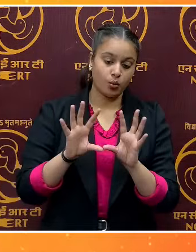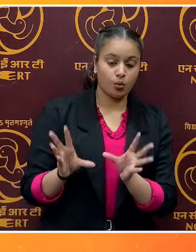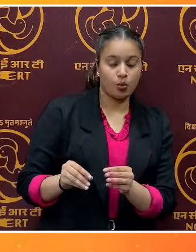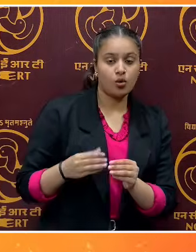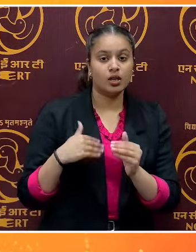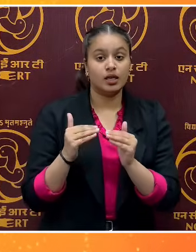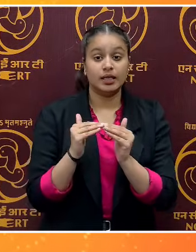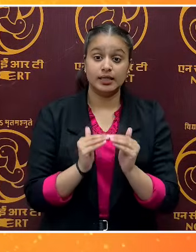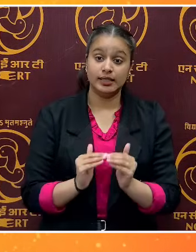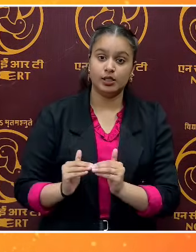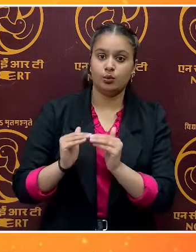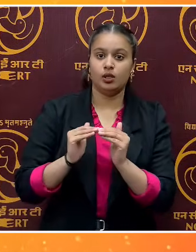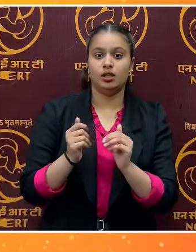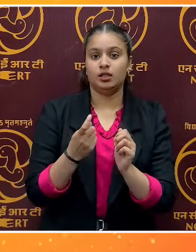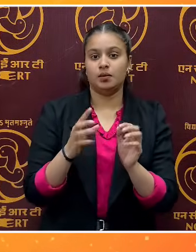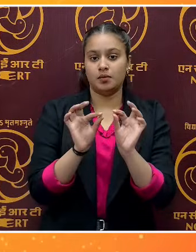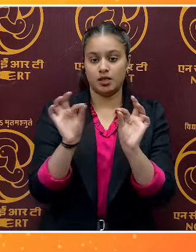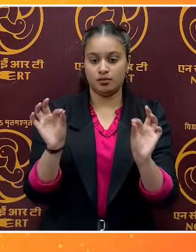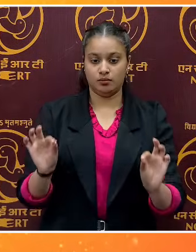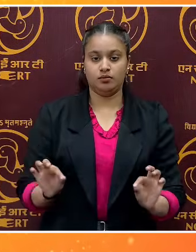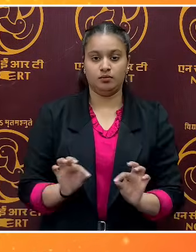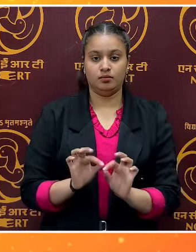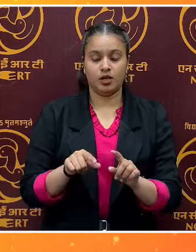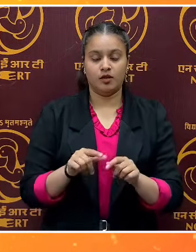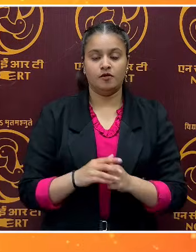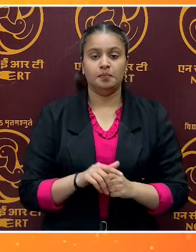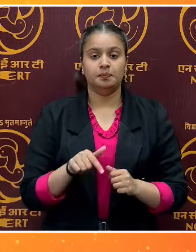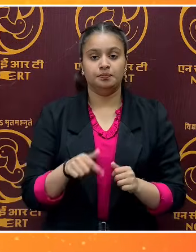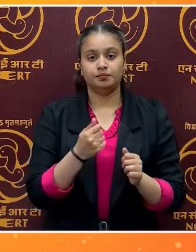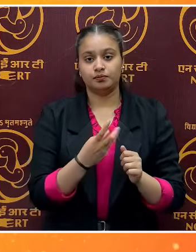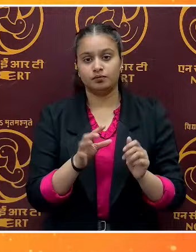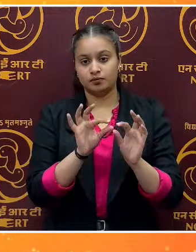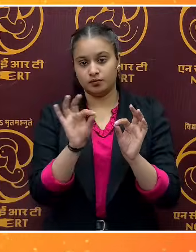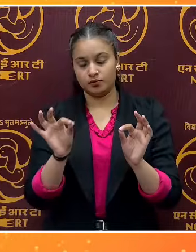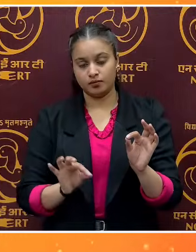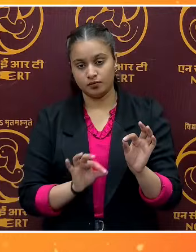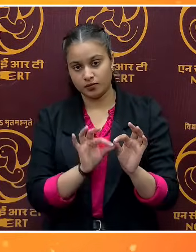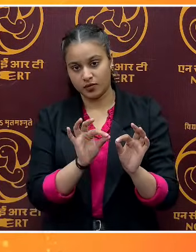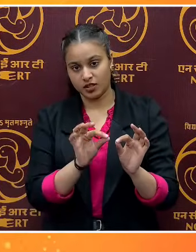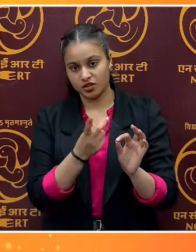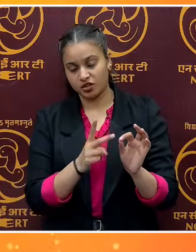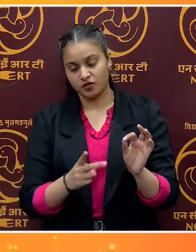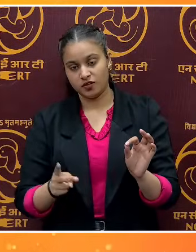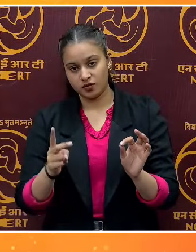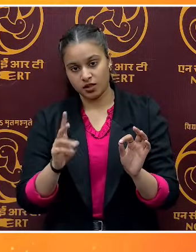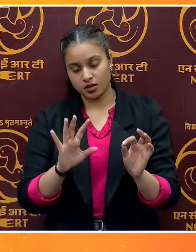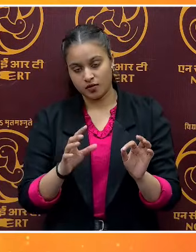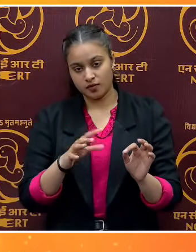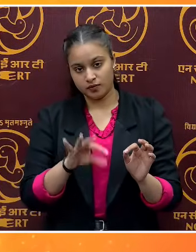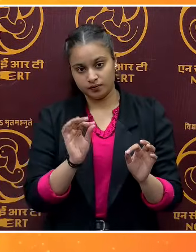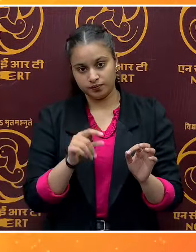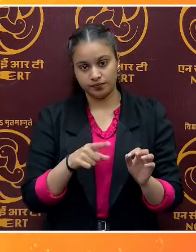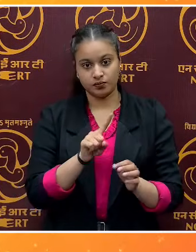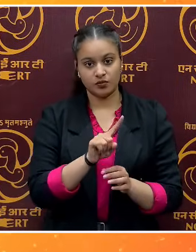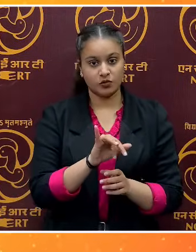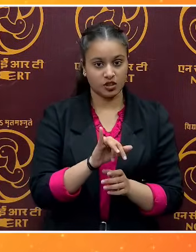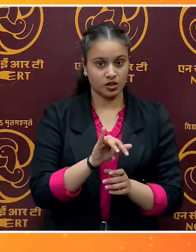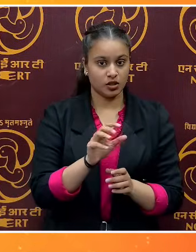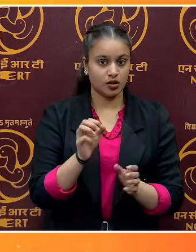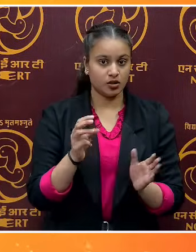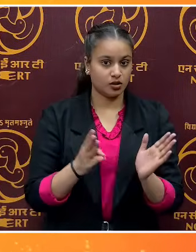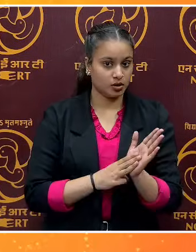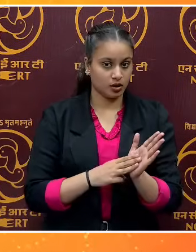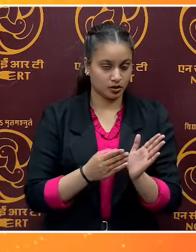equal dimensions. Here I have taken this of different measure as mentioned in the question. I have taken this of 16 centimeters,